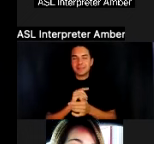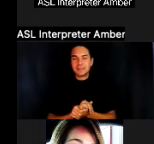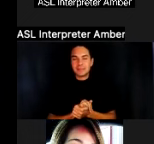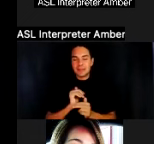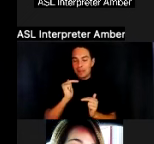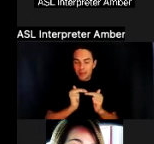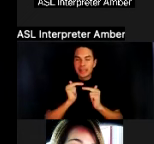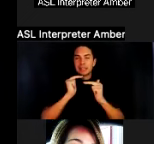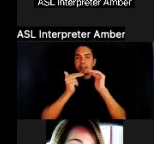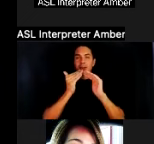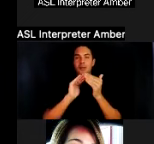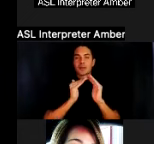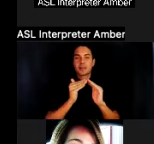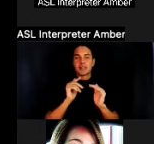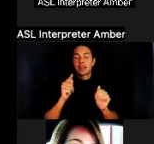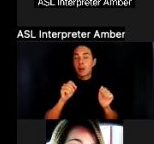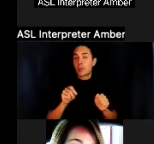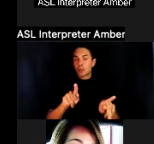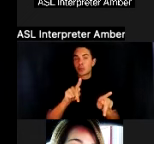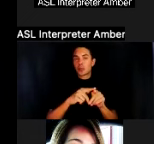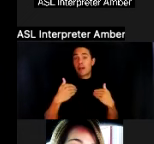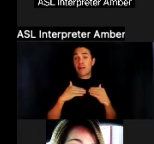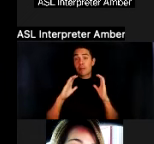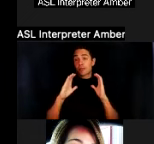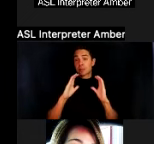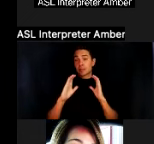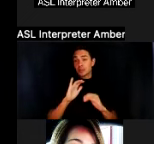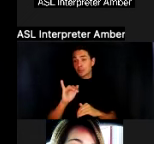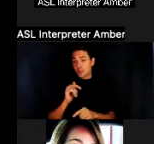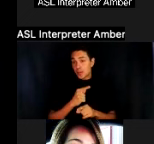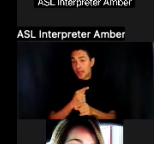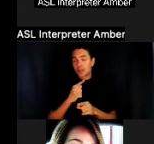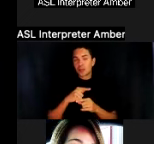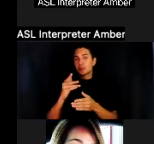building community, but it's an opportunity to have those conversations too, right? And to share.